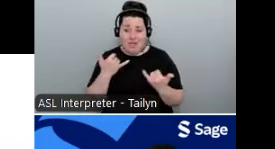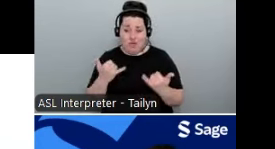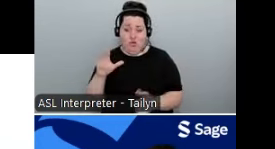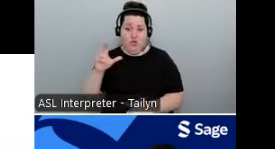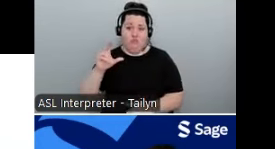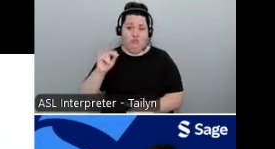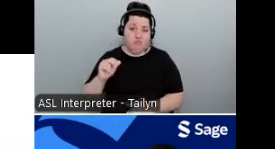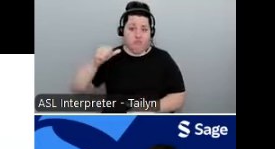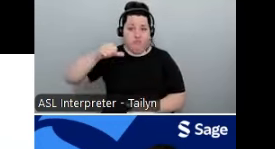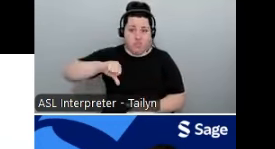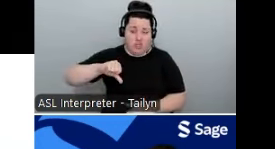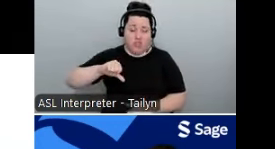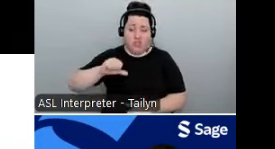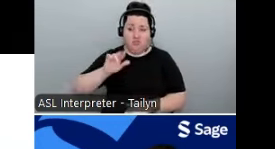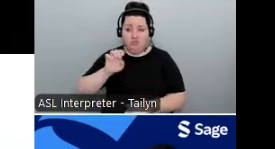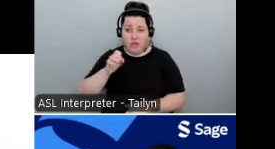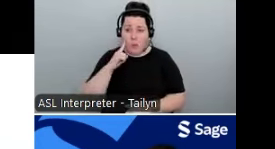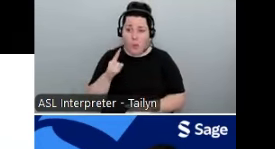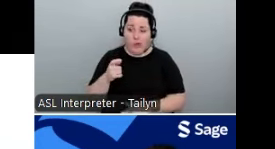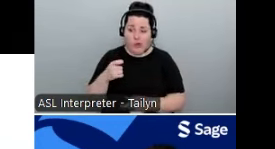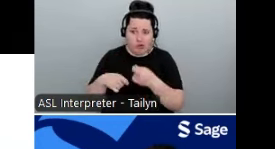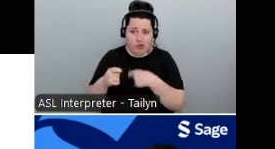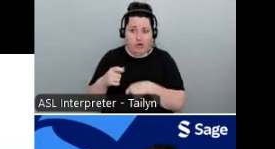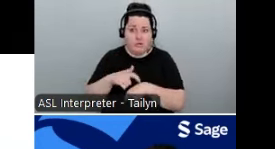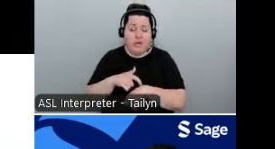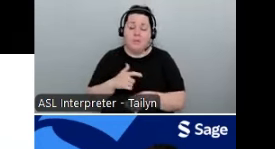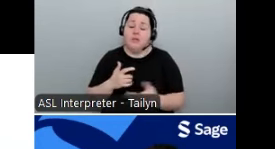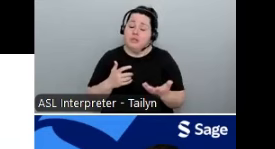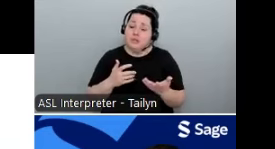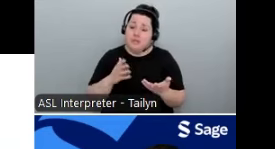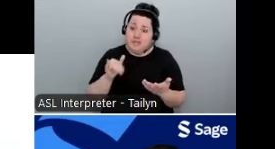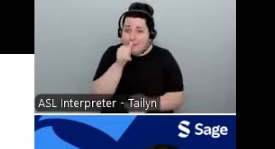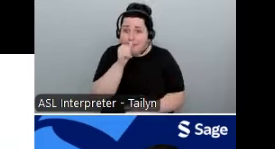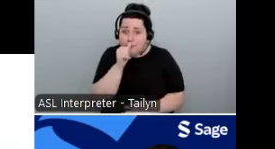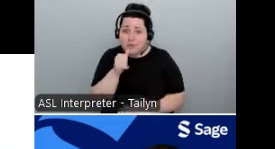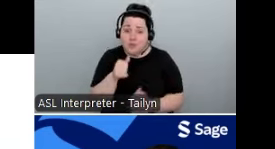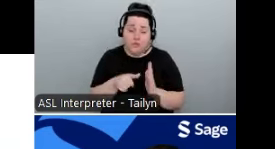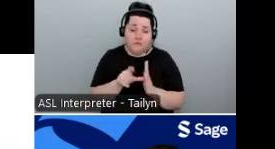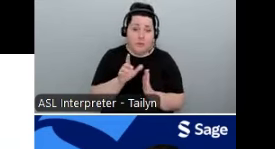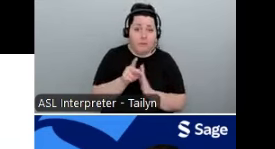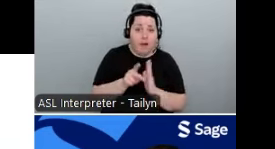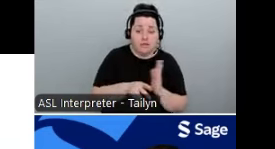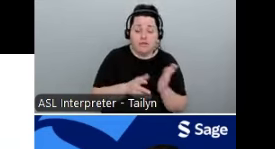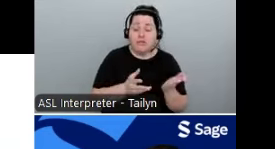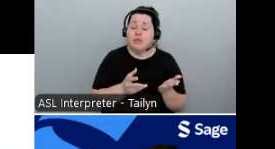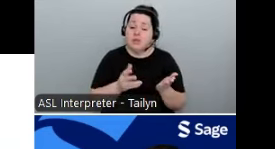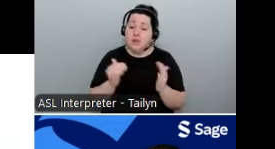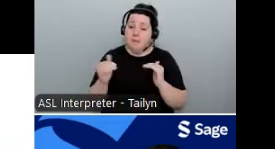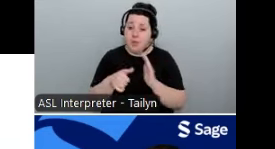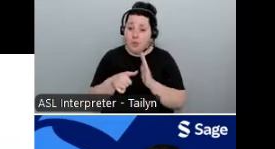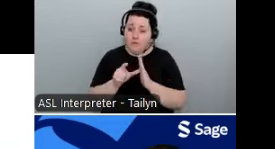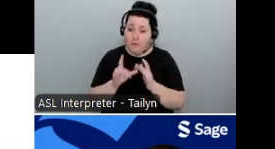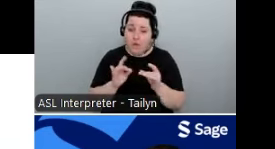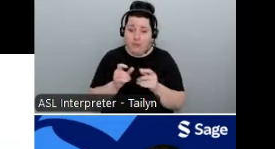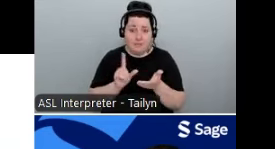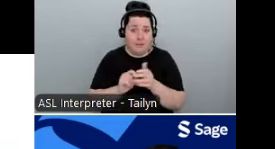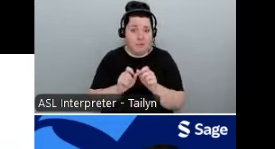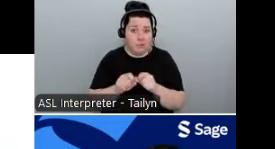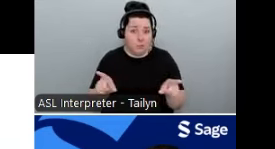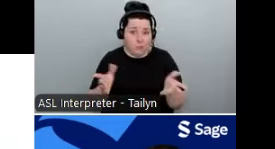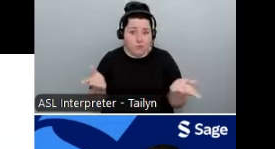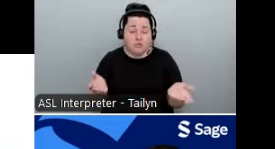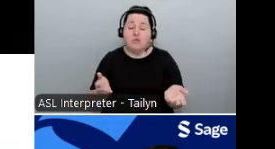time? What is the peer review policy? Is it anonymous? Are peer review comments published openly? What is